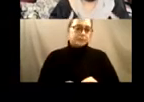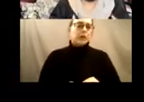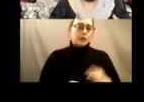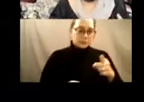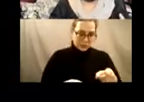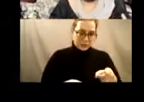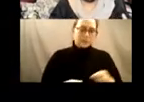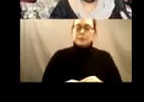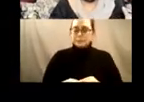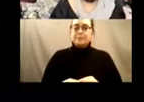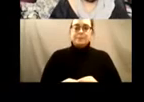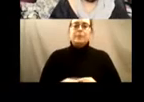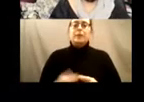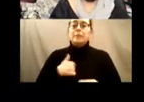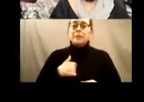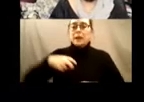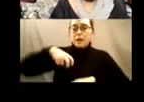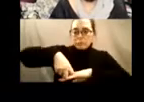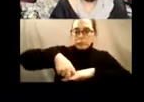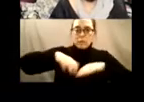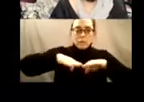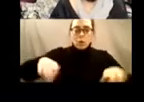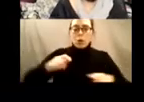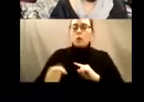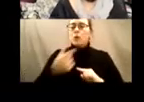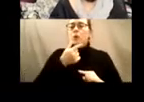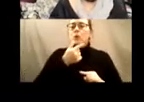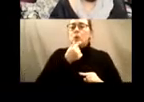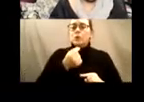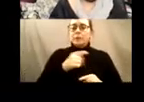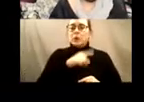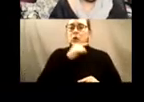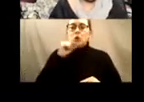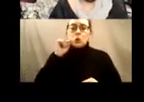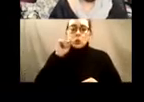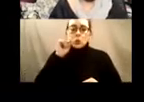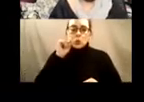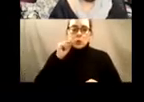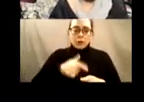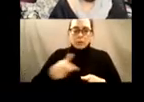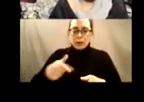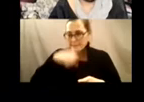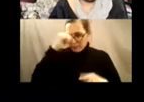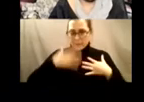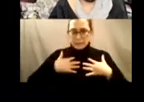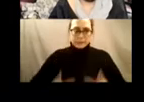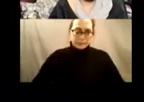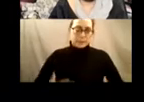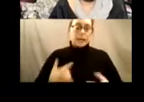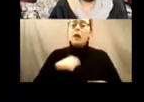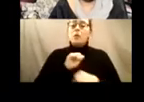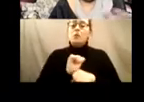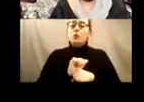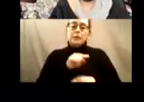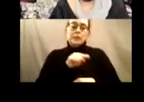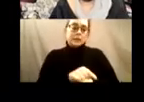So yeah, this is me. I'm kneeling on the floor with a glue gun. I'm wearing black, and I'm working on